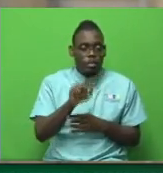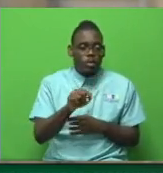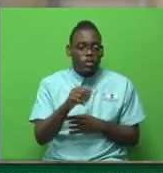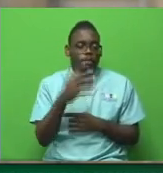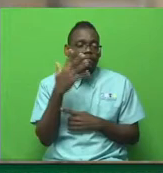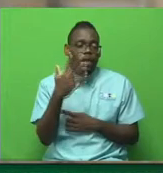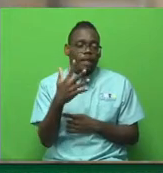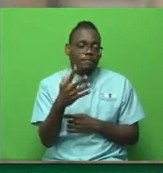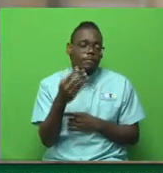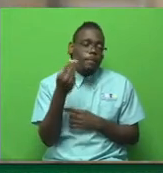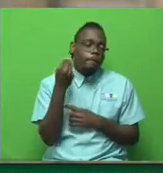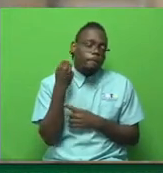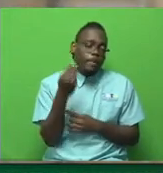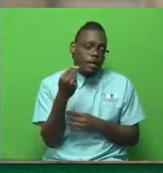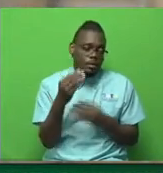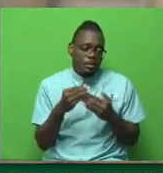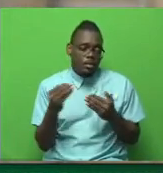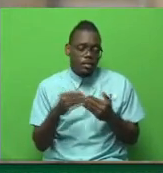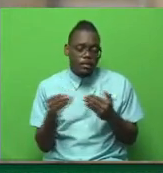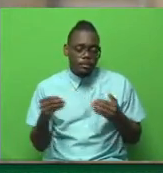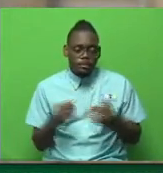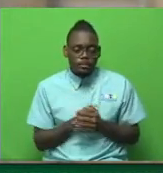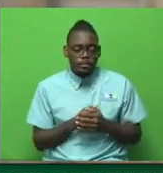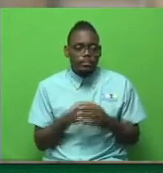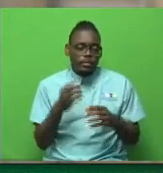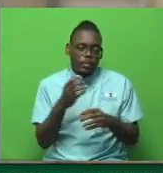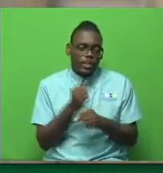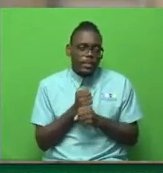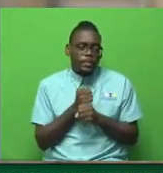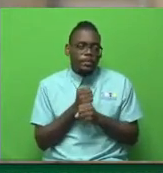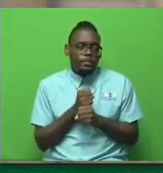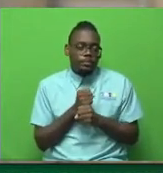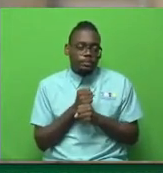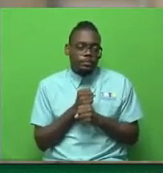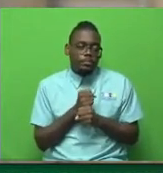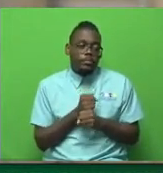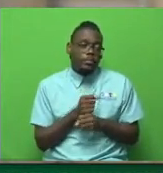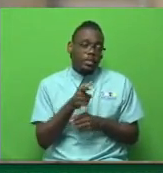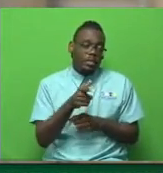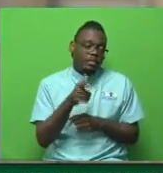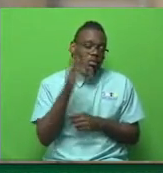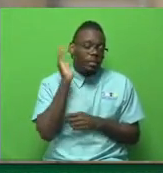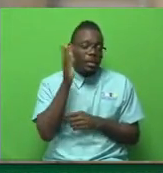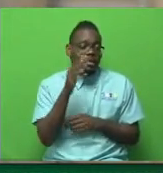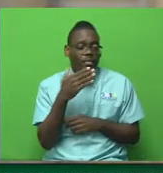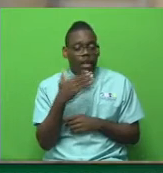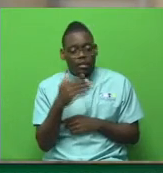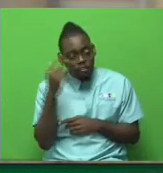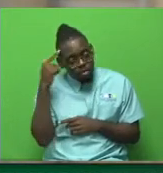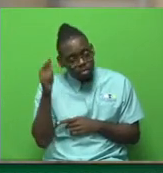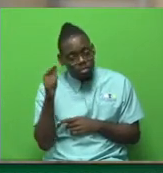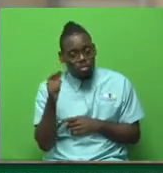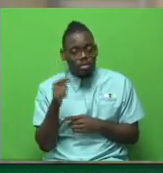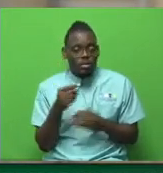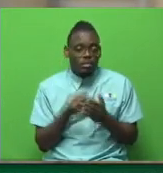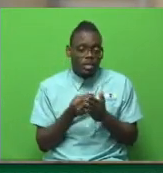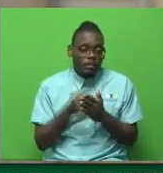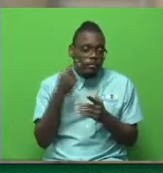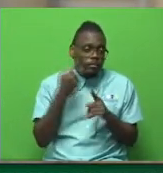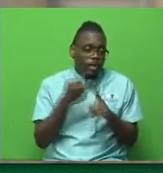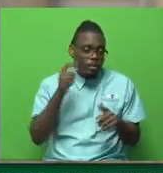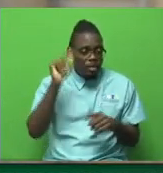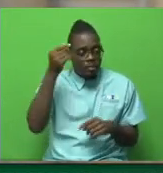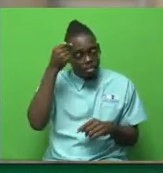Tobago also has access to a 135 million dollars in loan financing for development projects projects